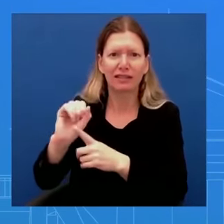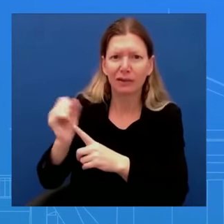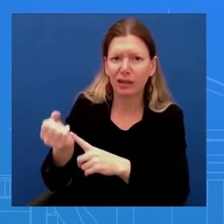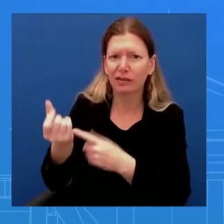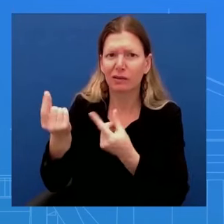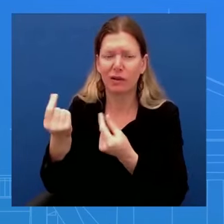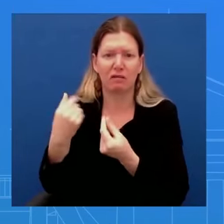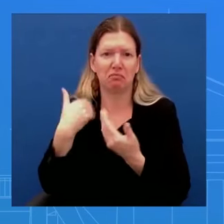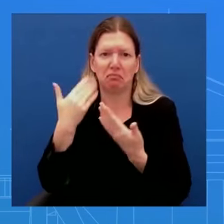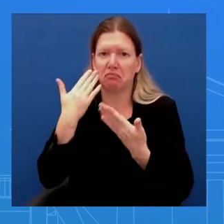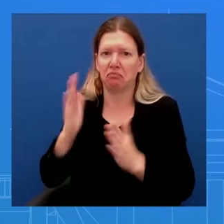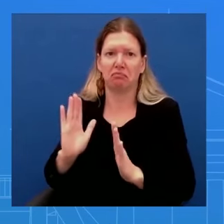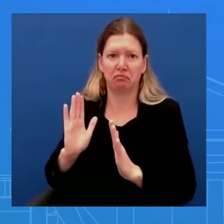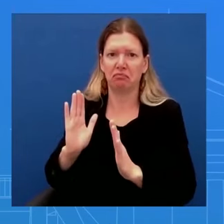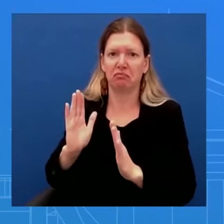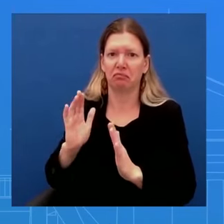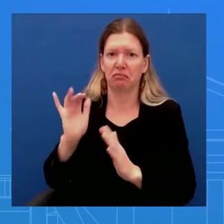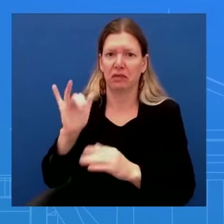he participated in that discussion.